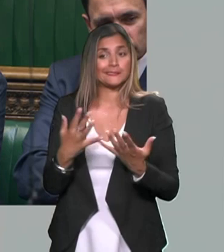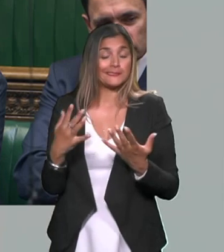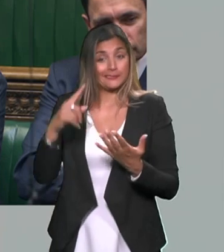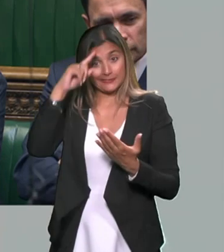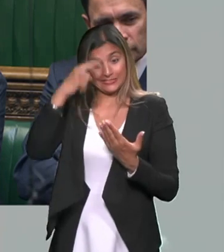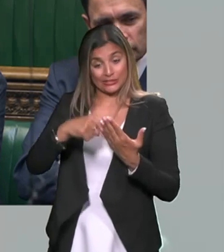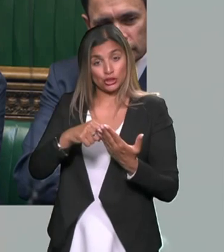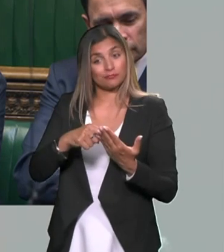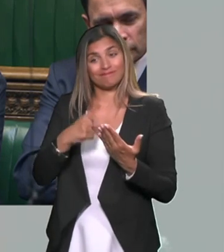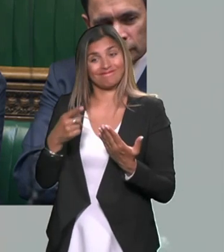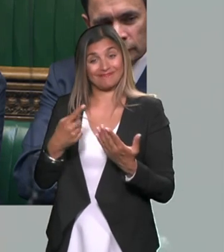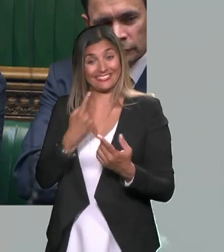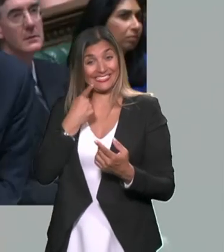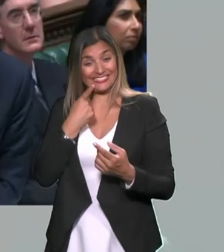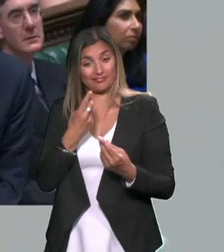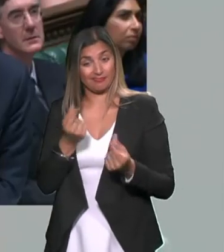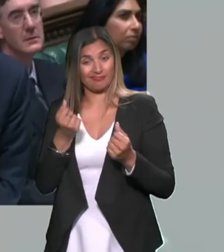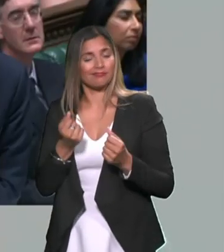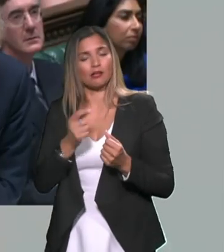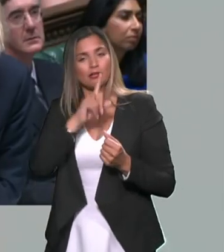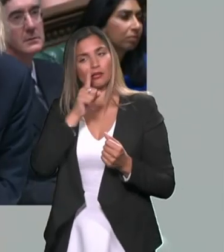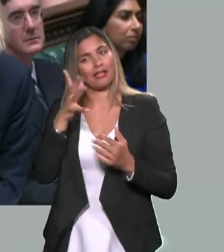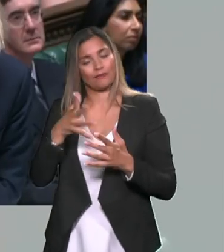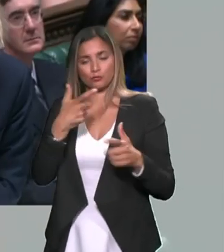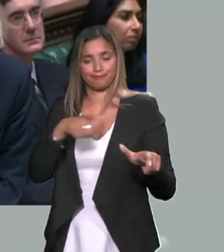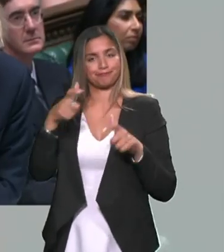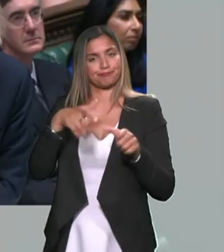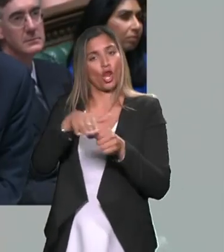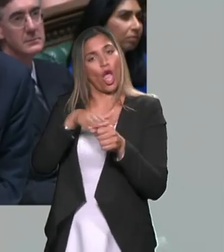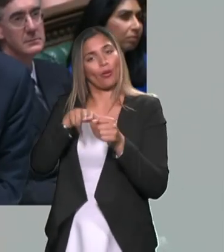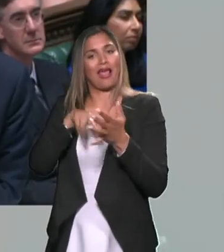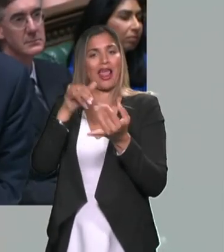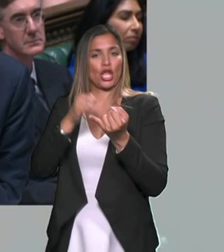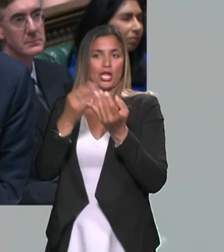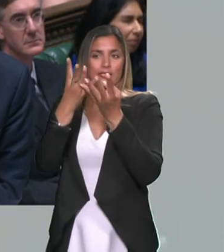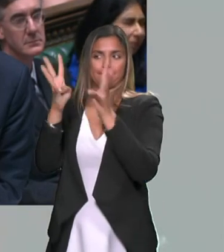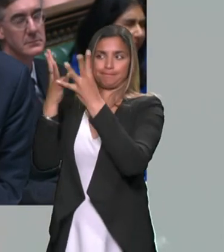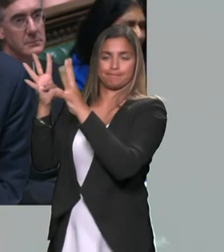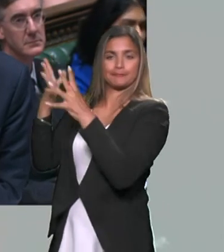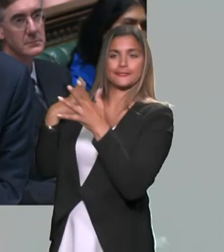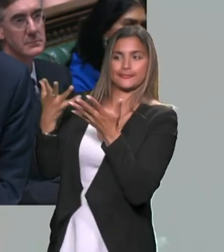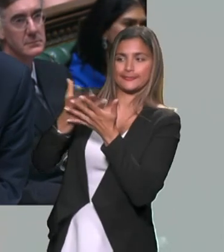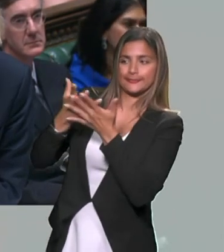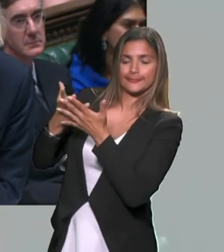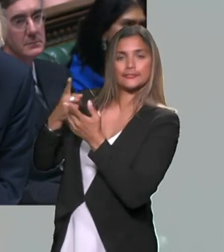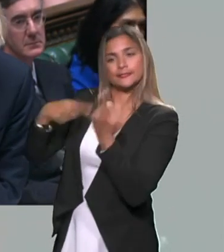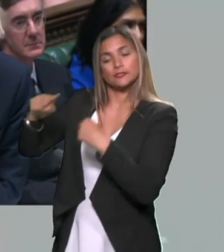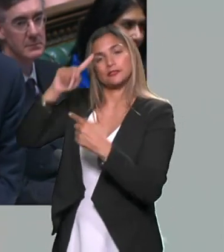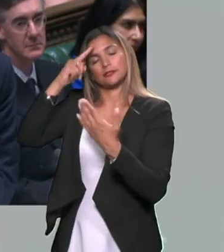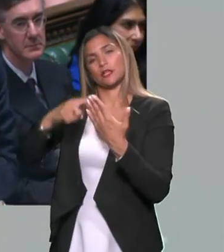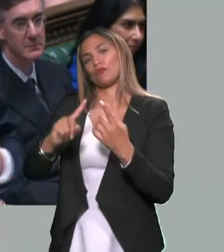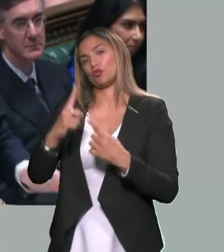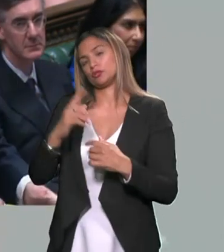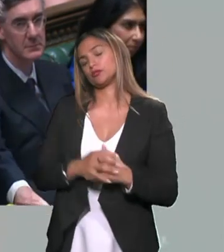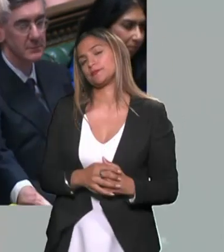have to continue to lobby for. I think the local NHS bodies will have to make up their minds on that one,